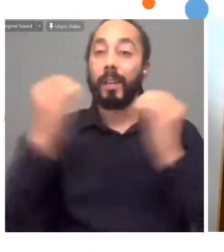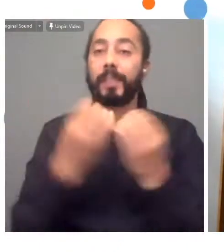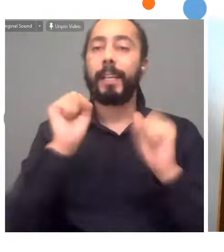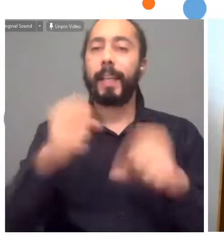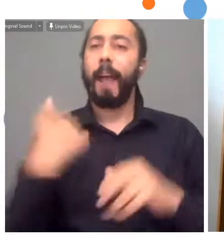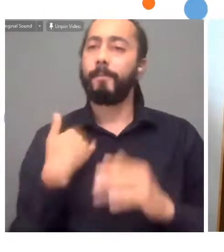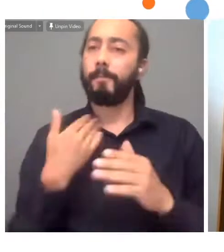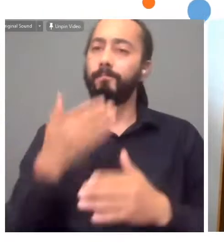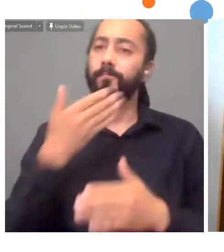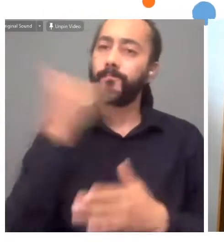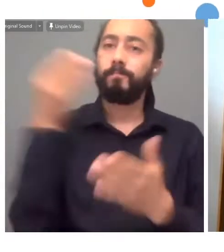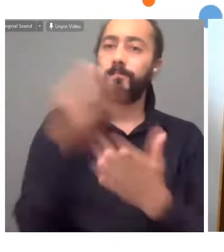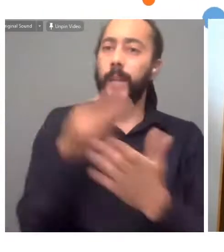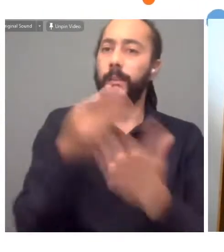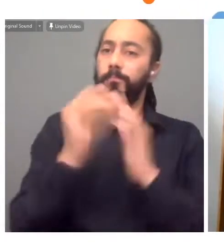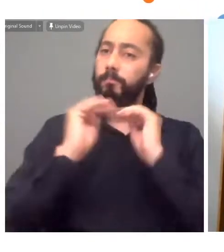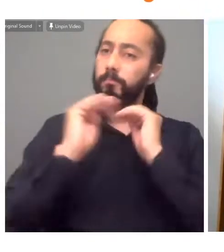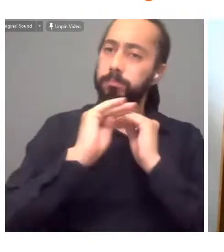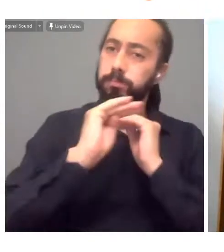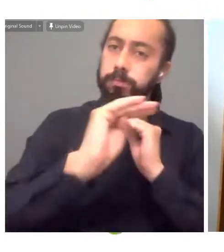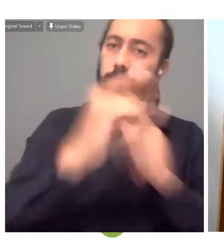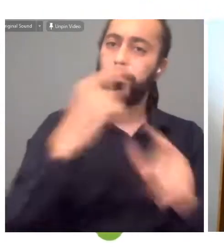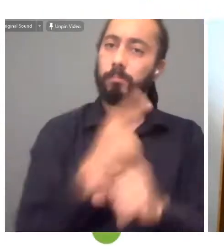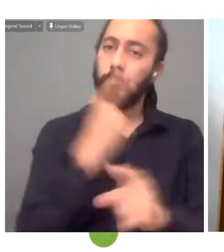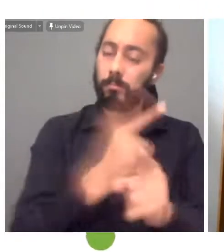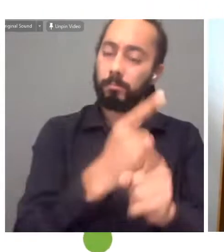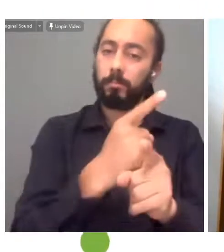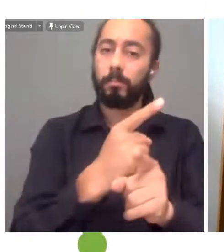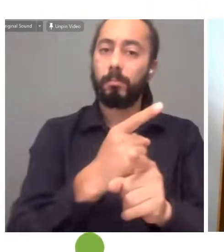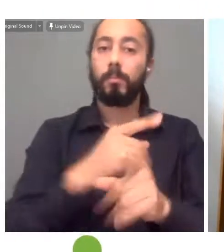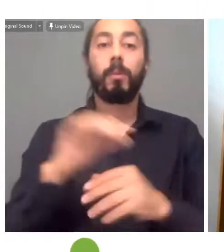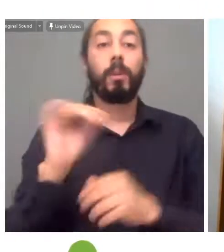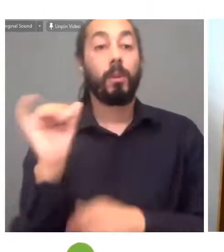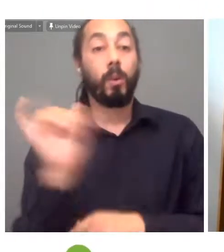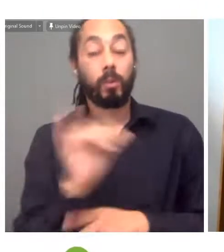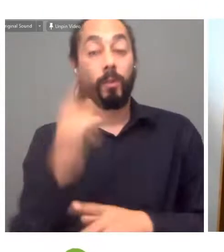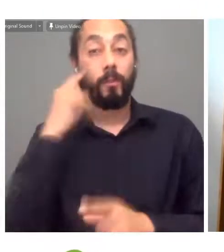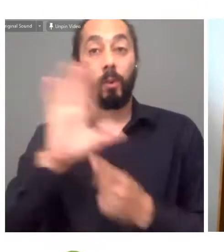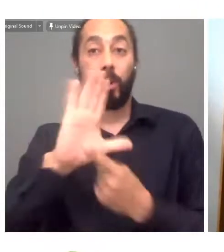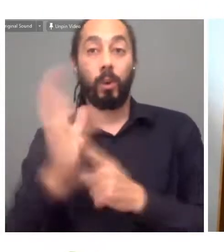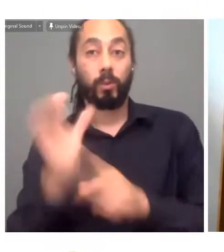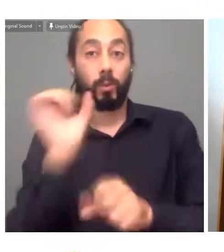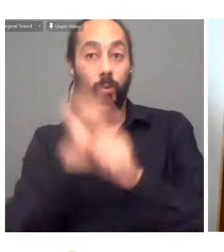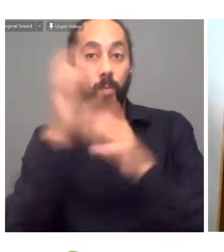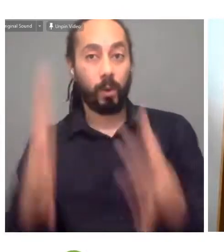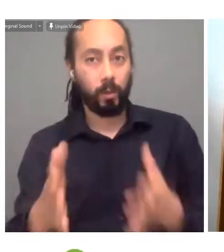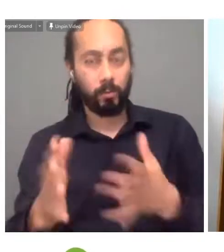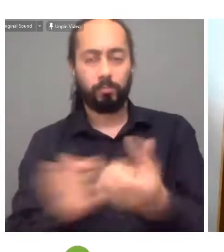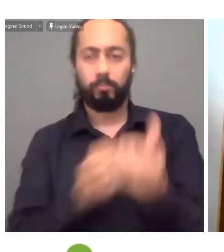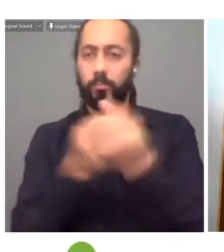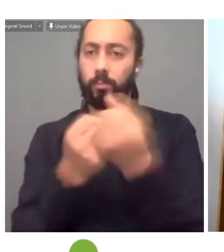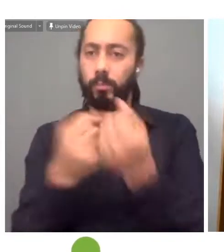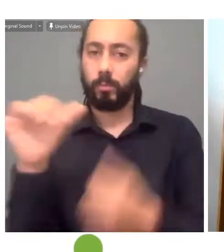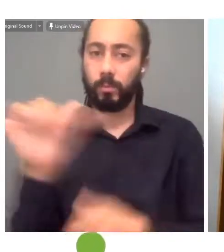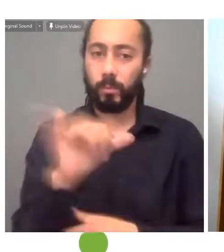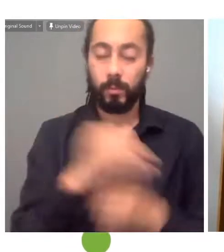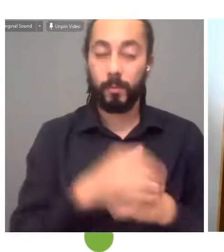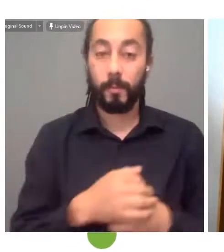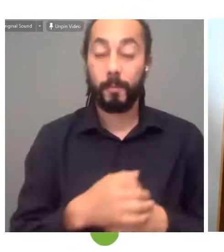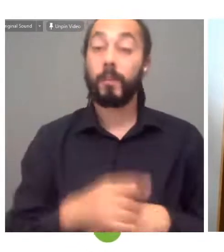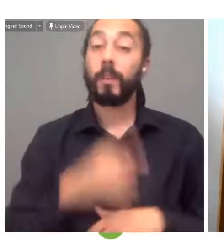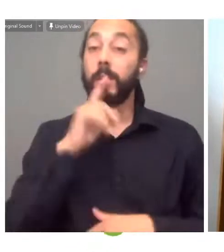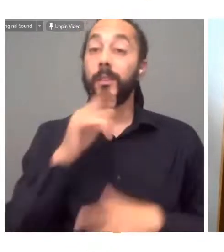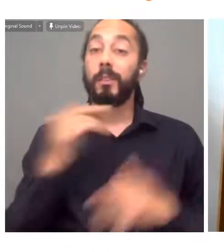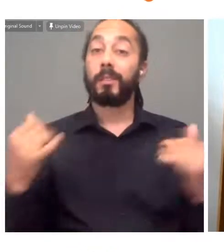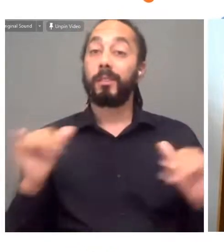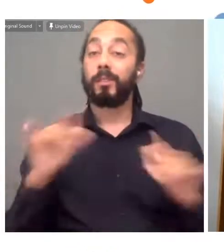for artists, creators, and cultural workers. A future where Canadian art, culture, and stories remain competitive and